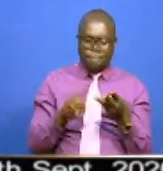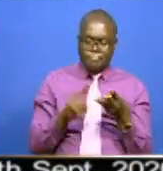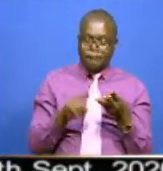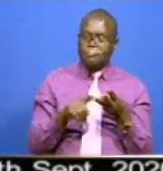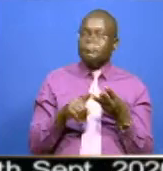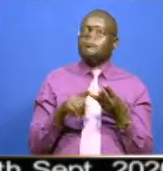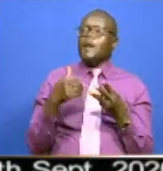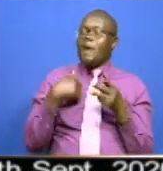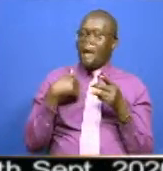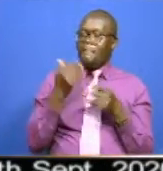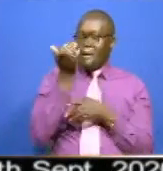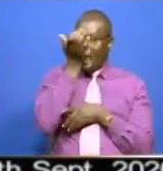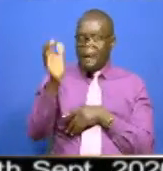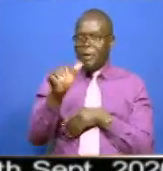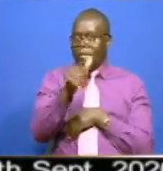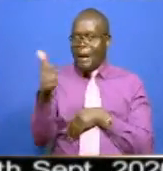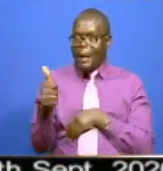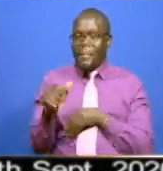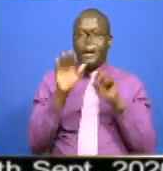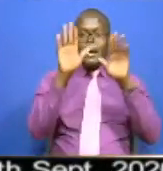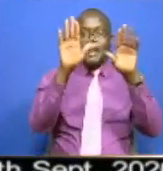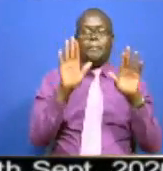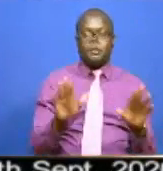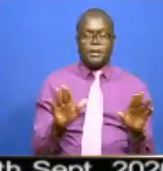have largely ignored other important